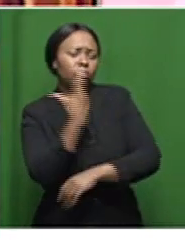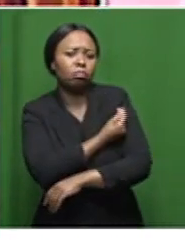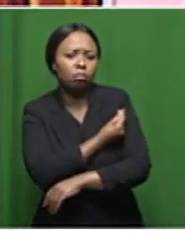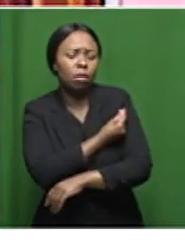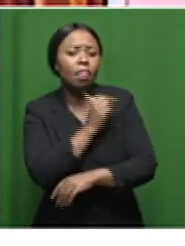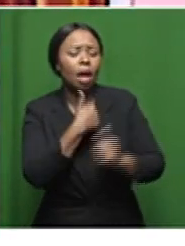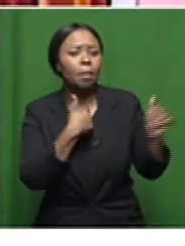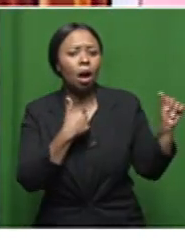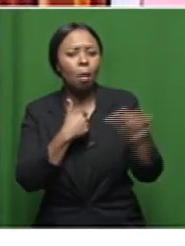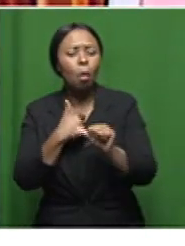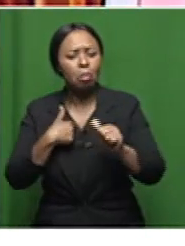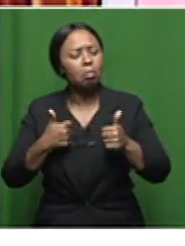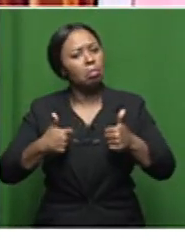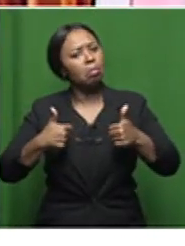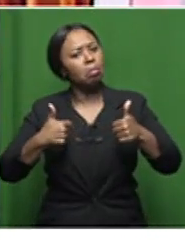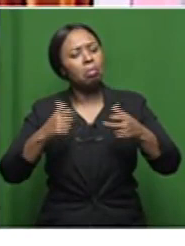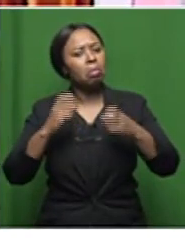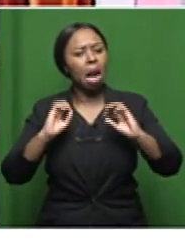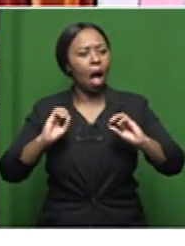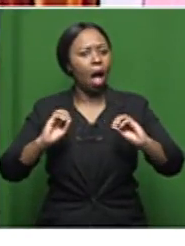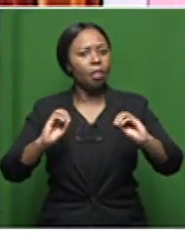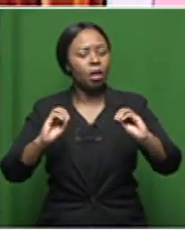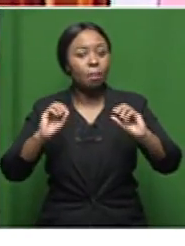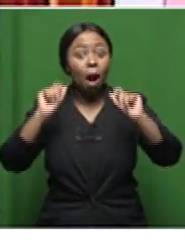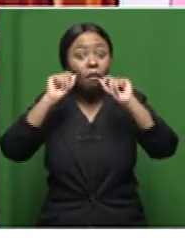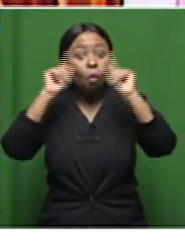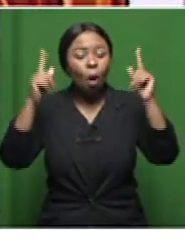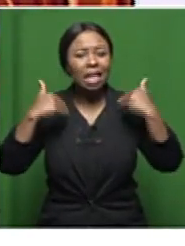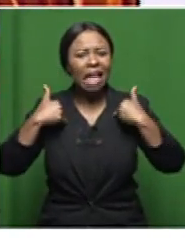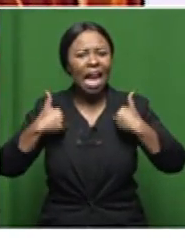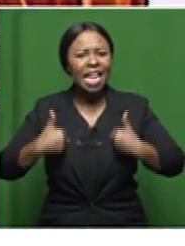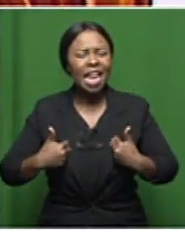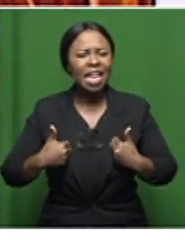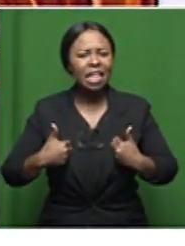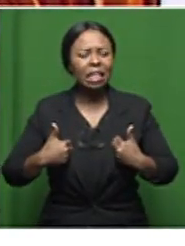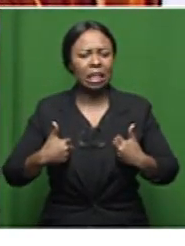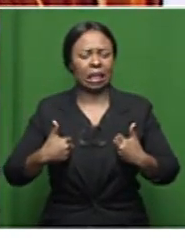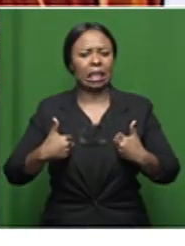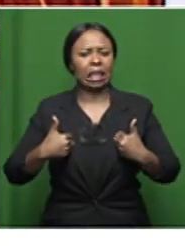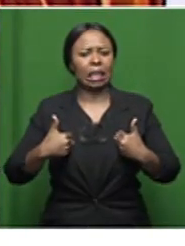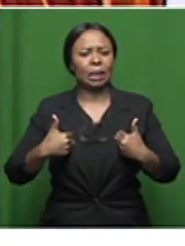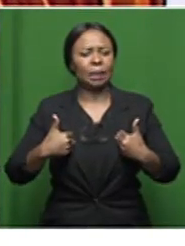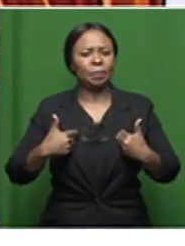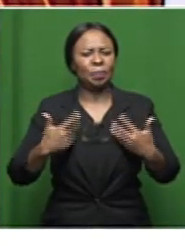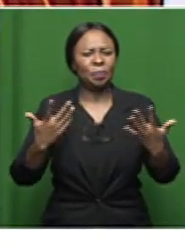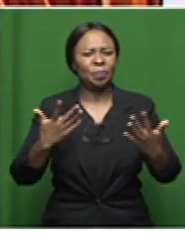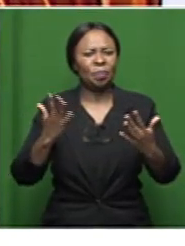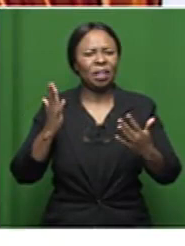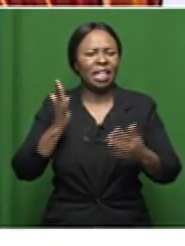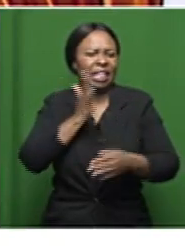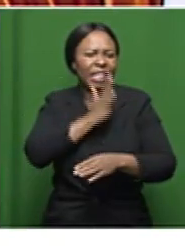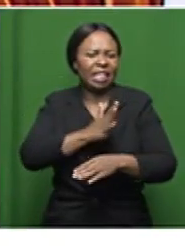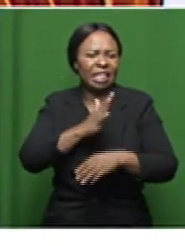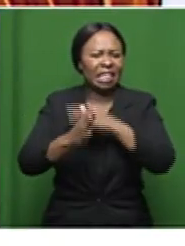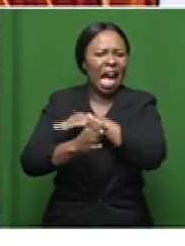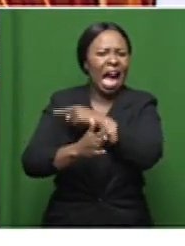kuyohlaba, bengi-right, bengingana-next. And then mangivuka on Sunday, sengivuka this right side yami.